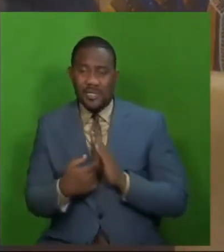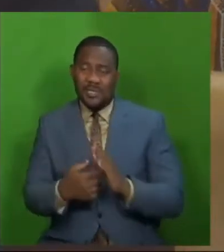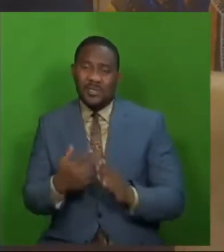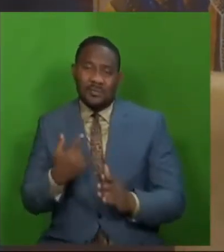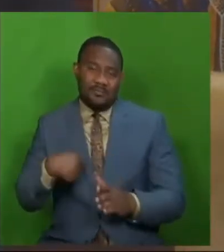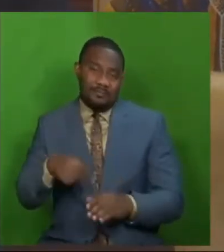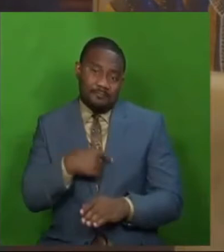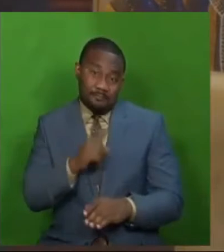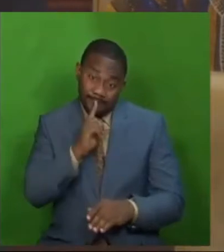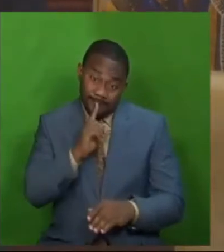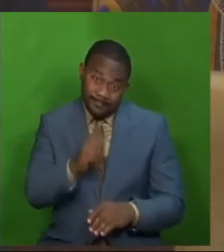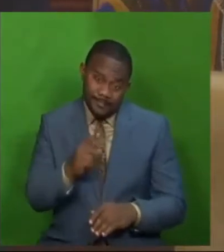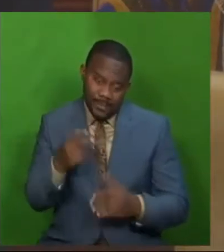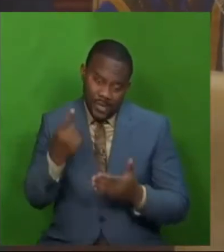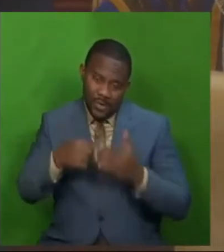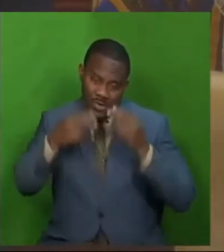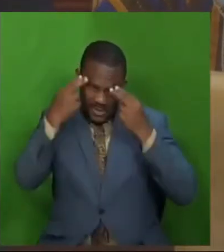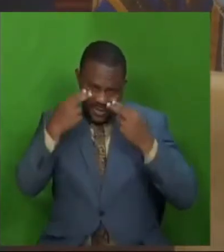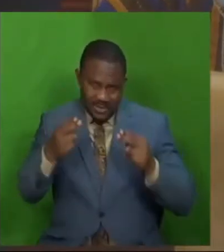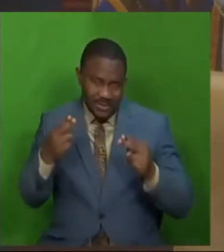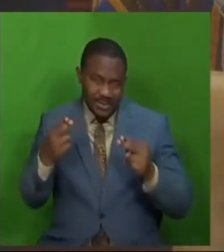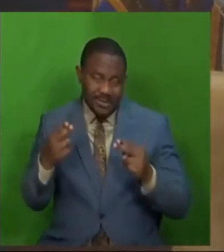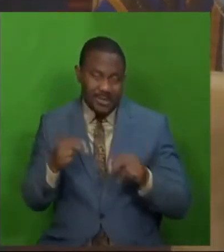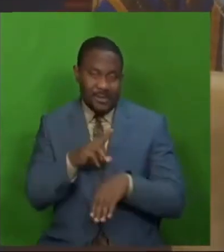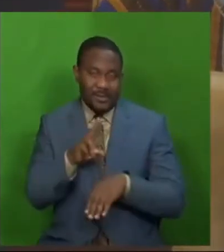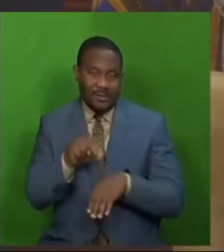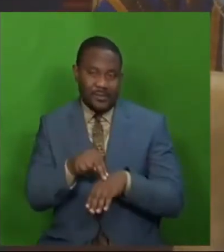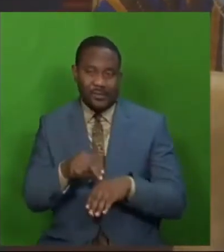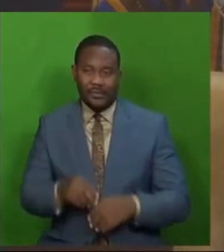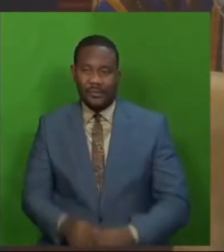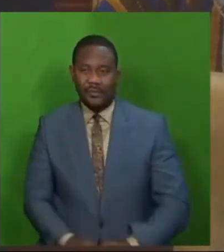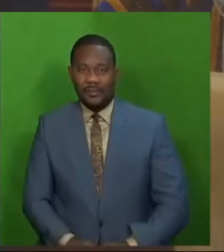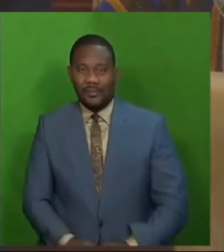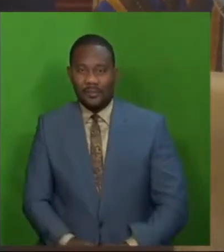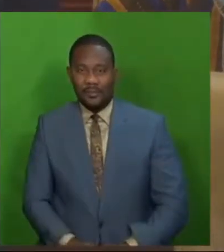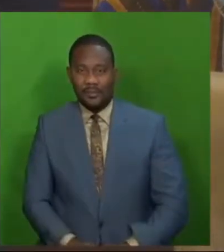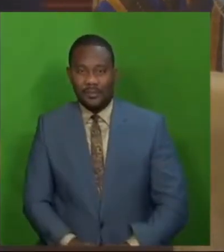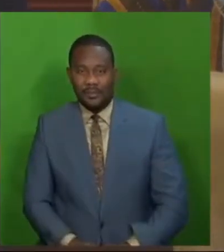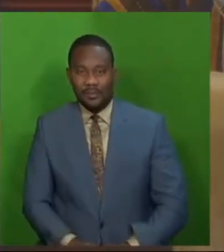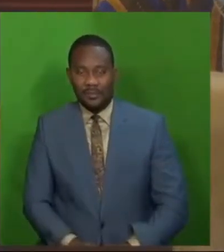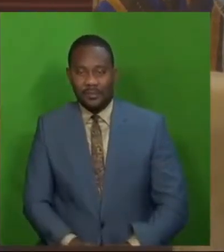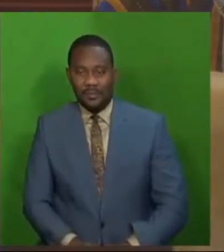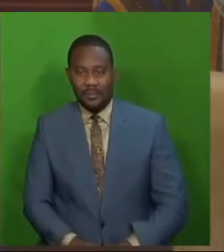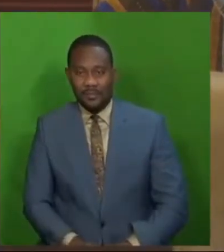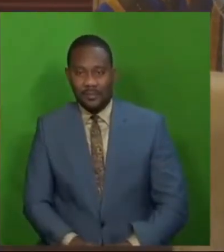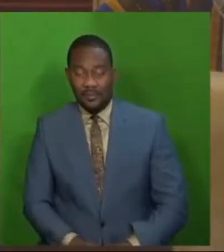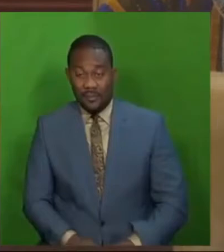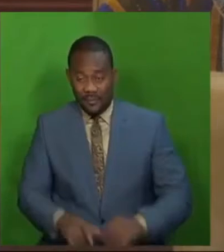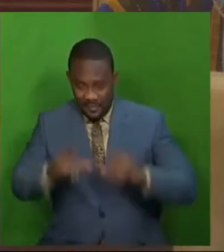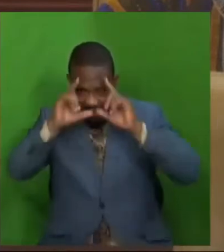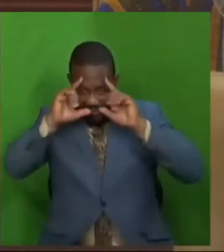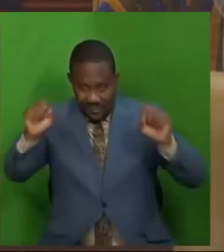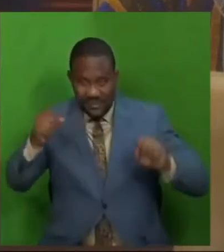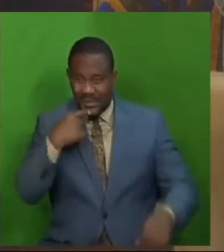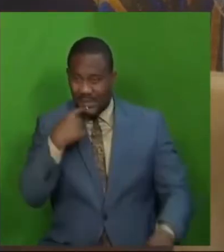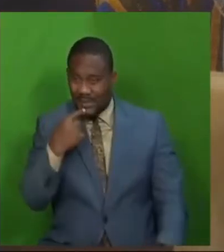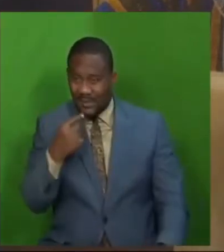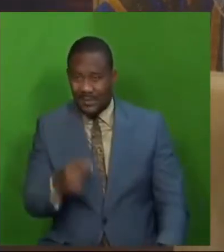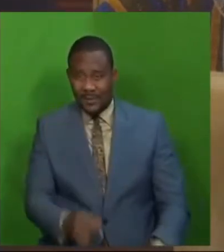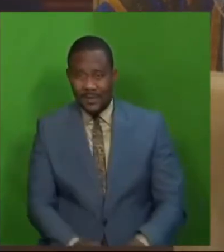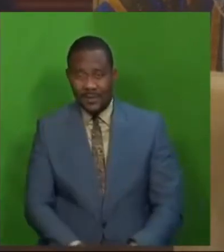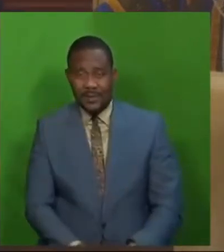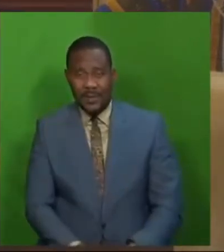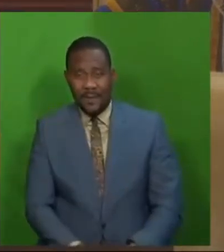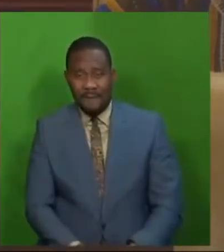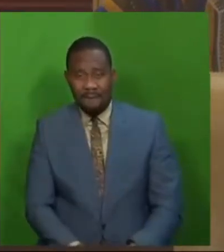exactly what is happening in our nation. Mr. Speaker, the President also stated as one of the